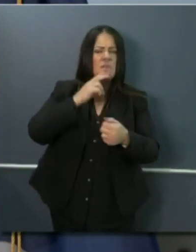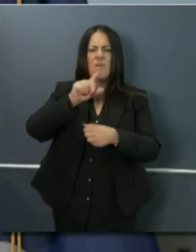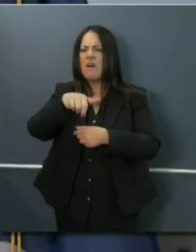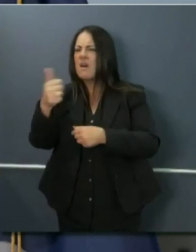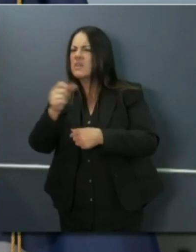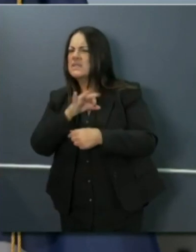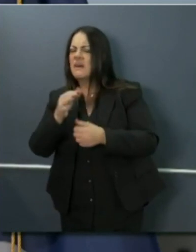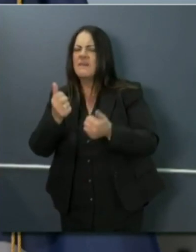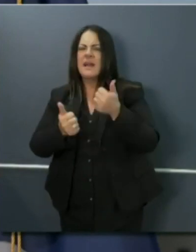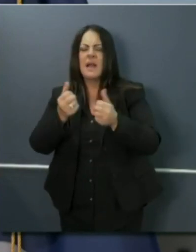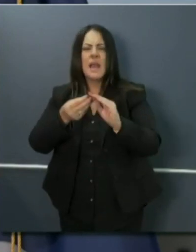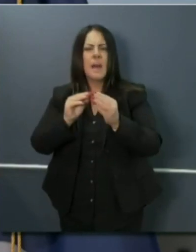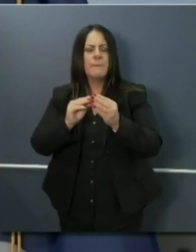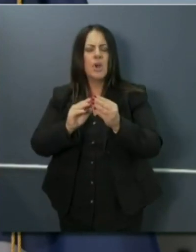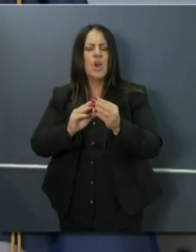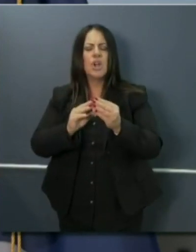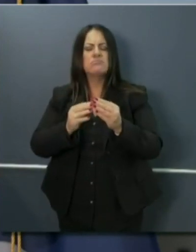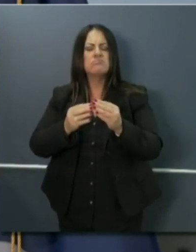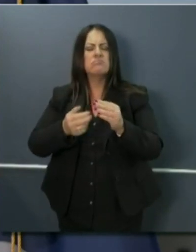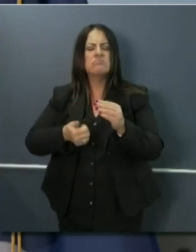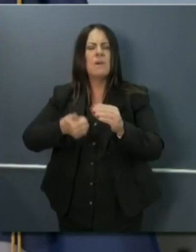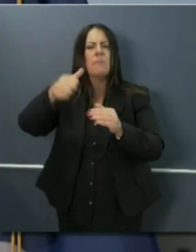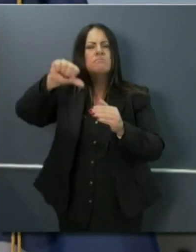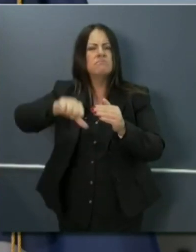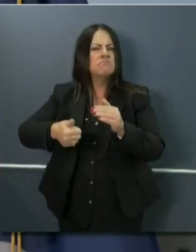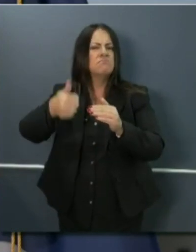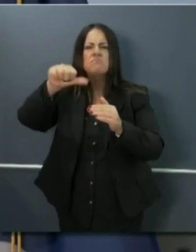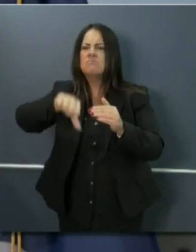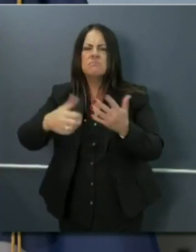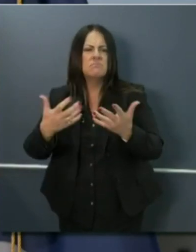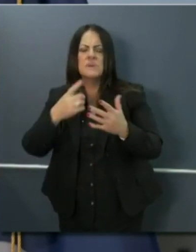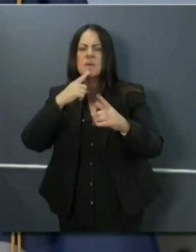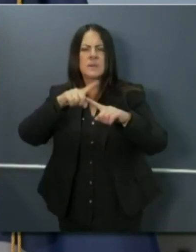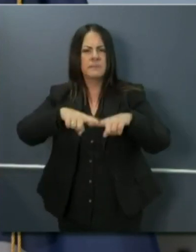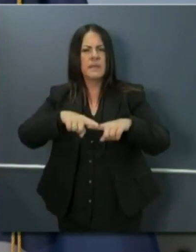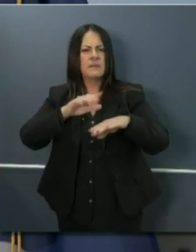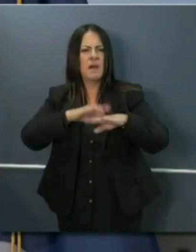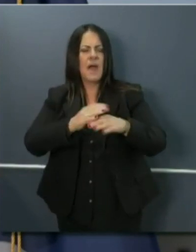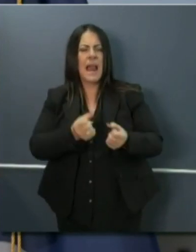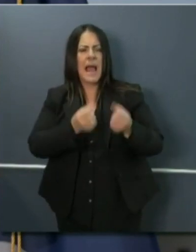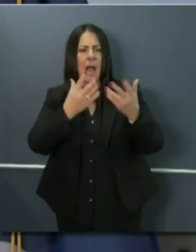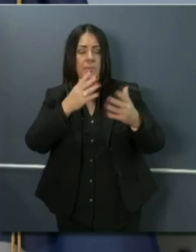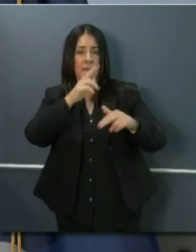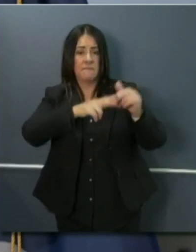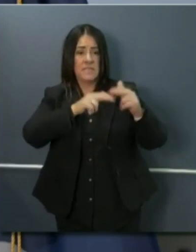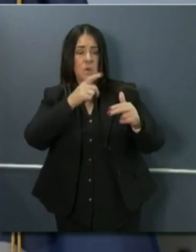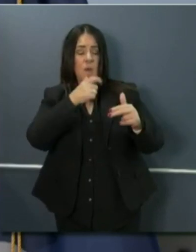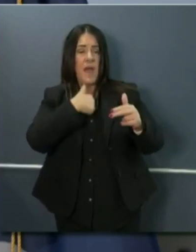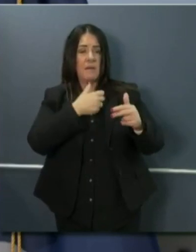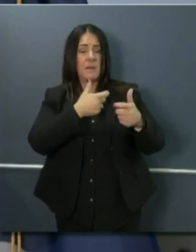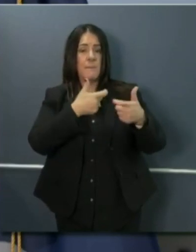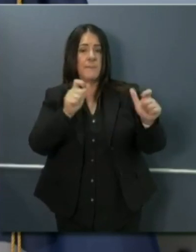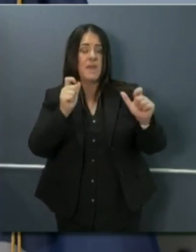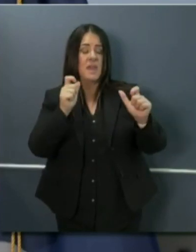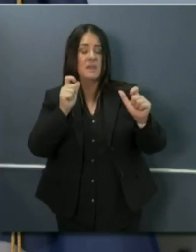staff positions, so that we can meet the demand in our surge facilities and existing hospitals. So it is